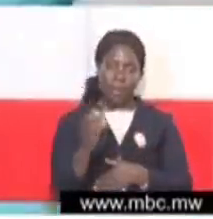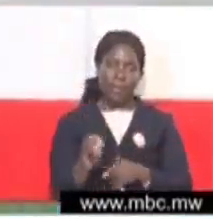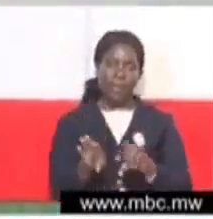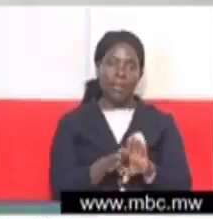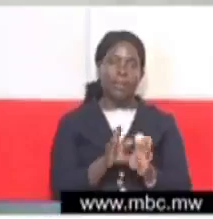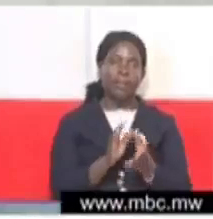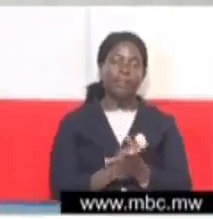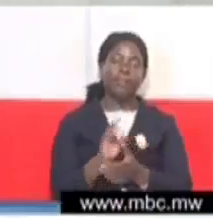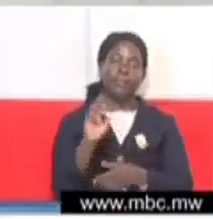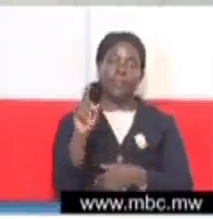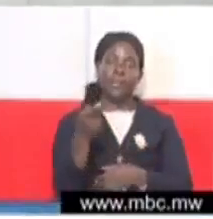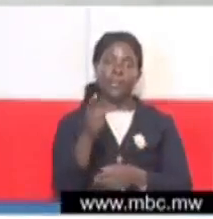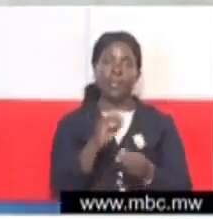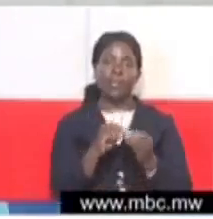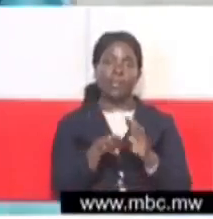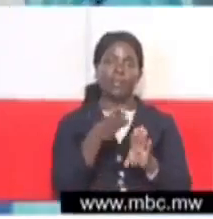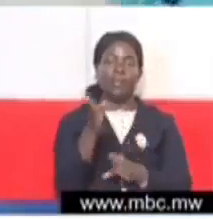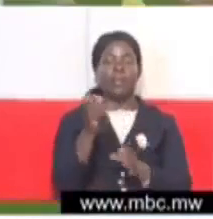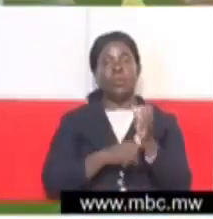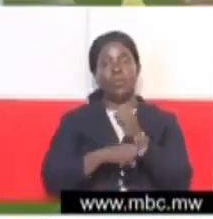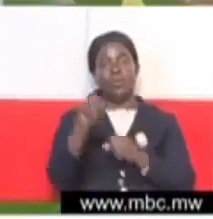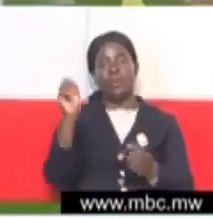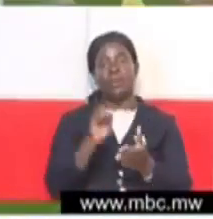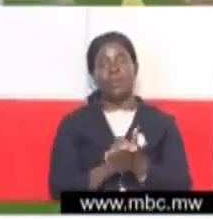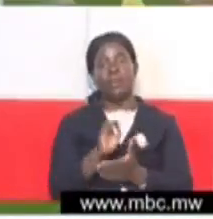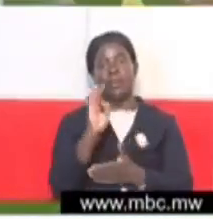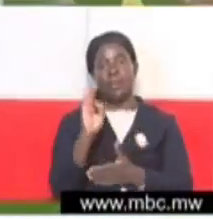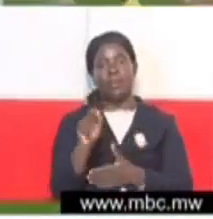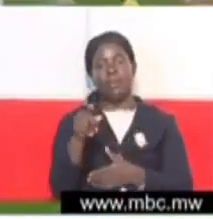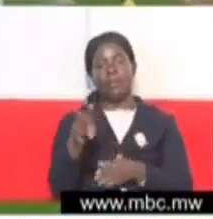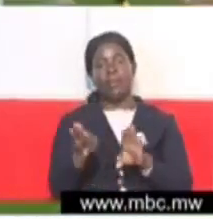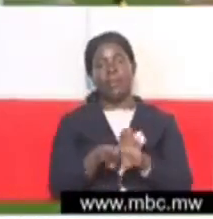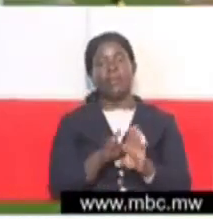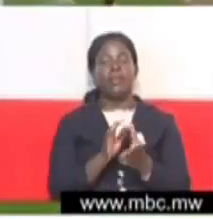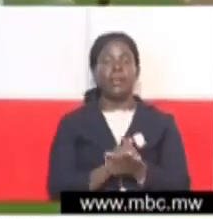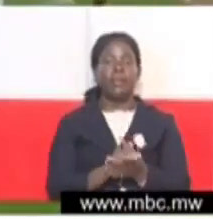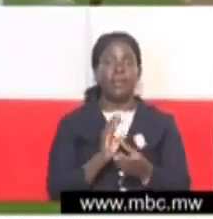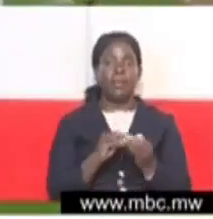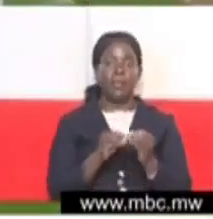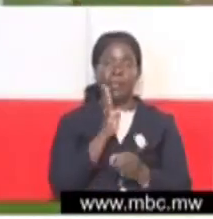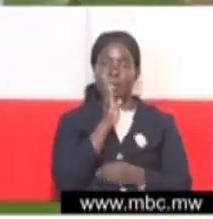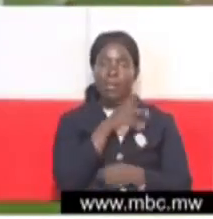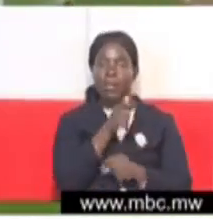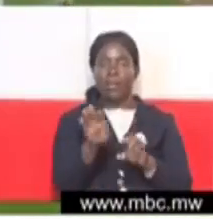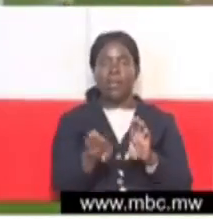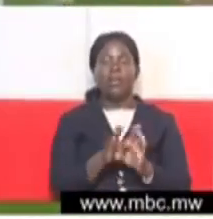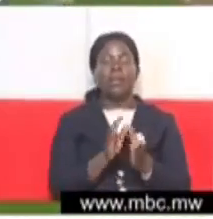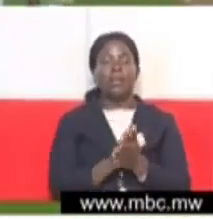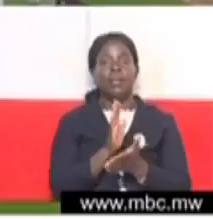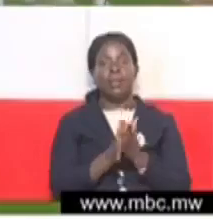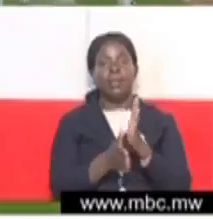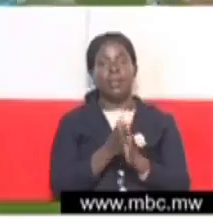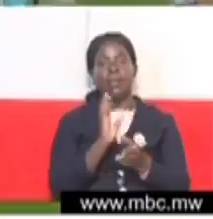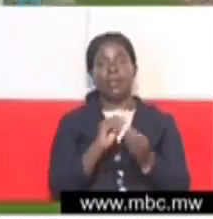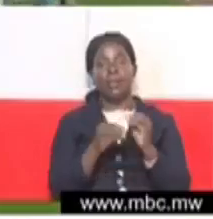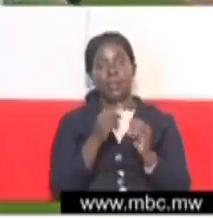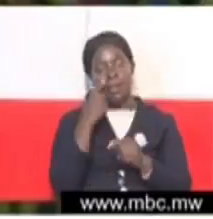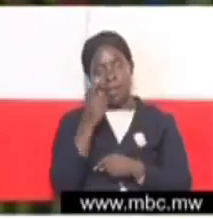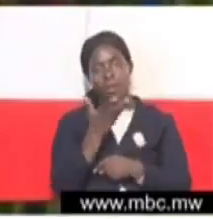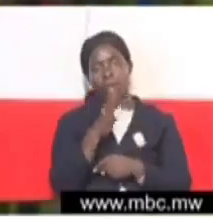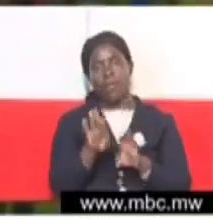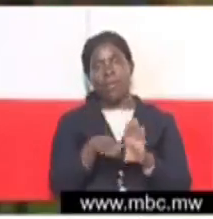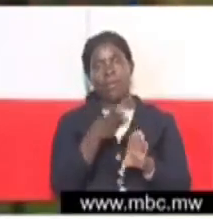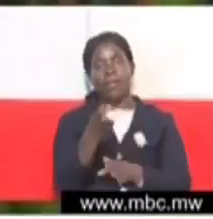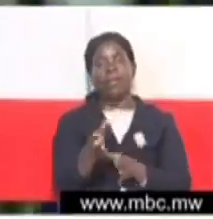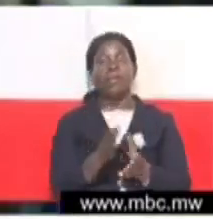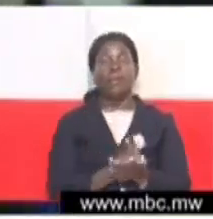are the first lower league team to win the FDH Cup. The FDH champions have finished their tournament without conceding a goal in regular time.